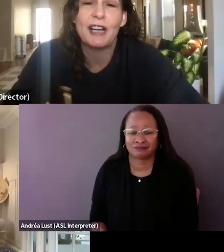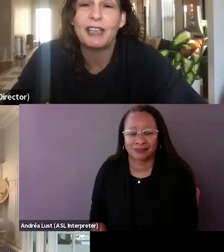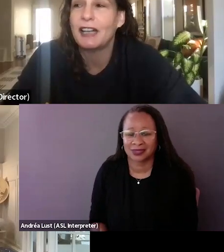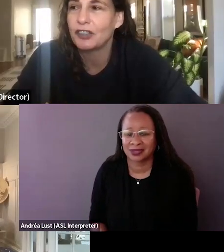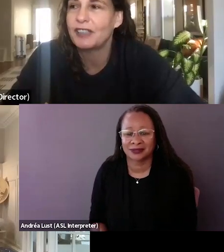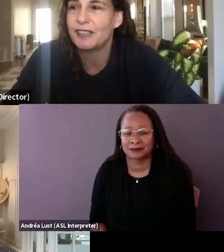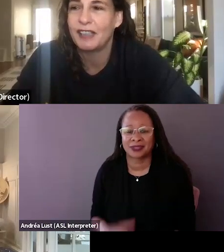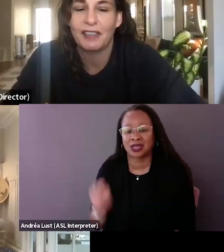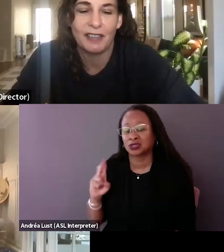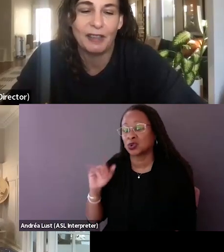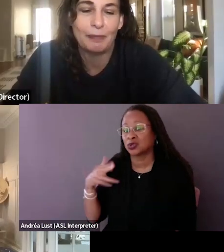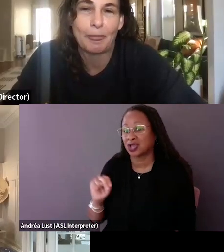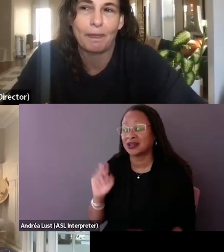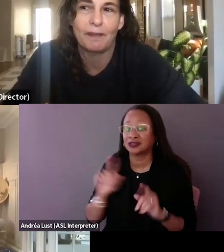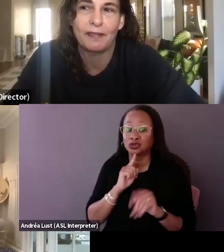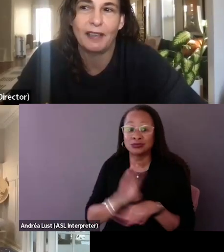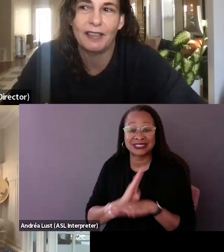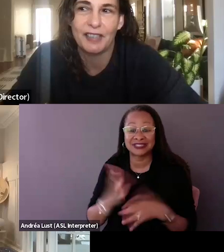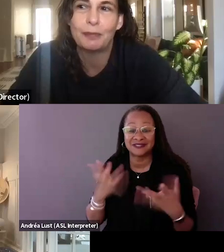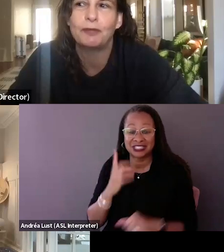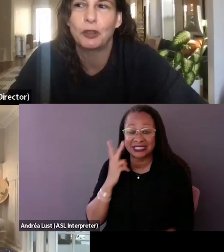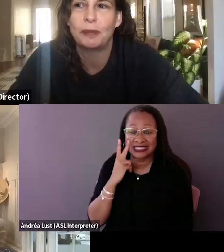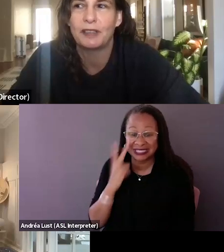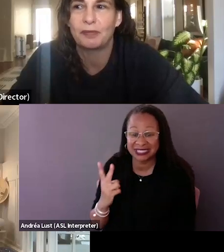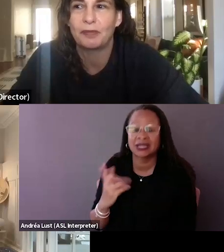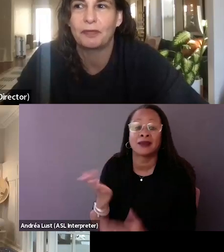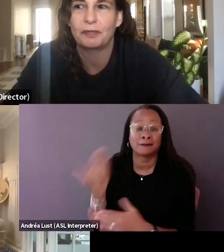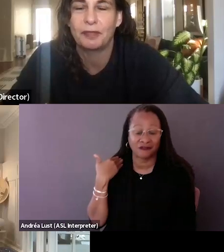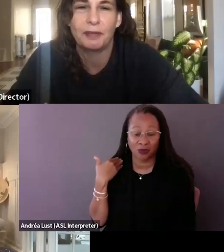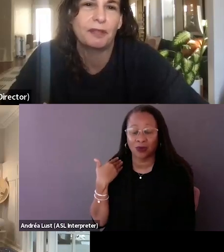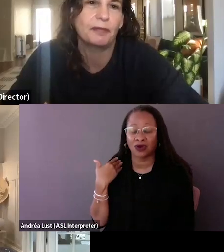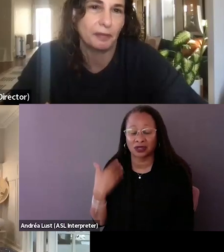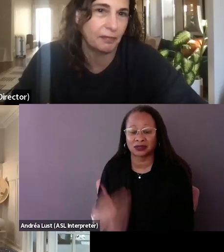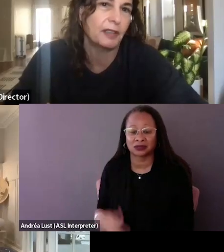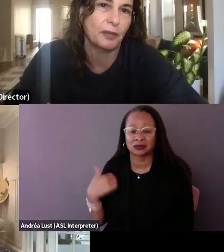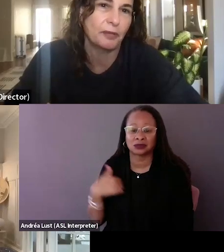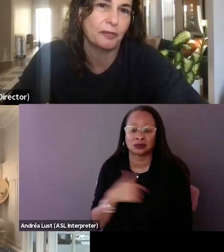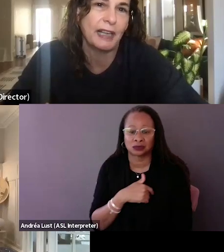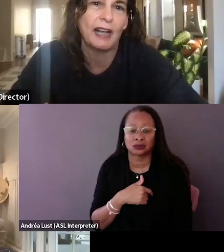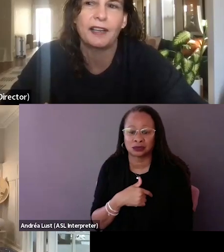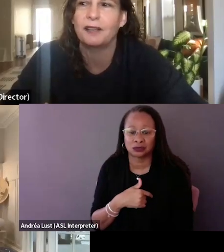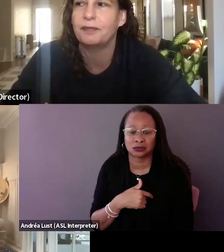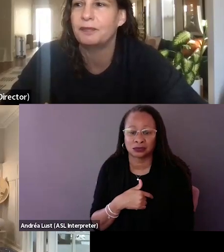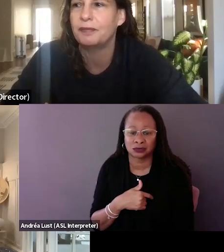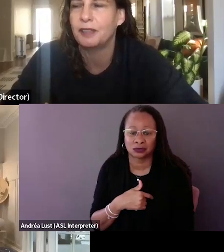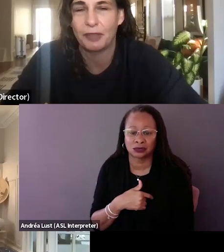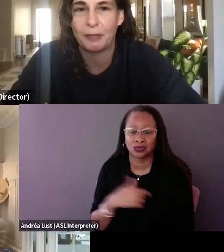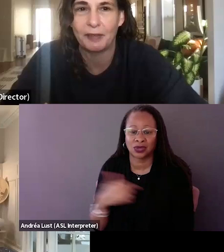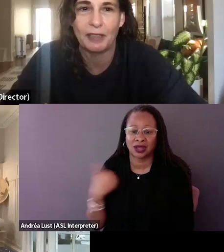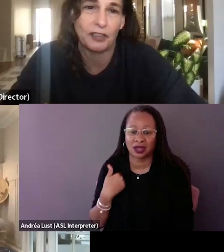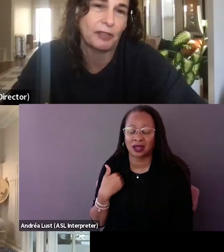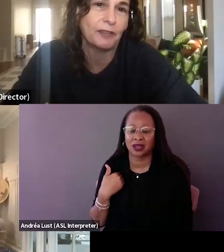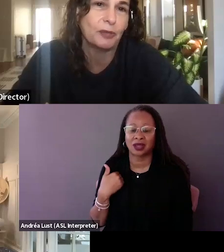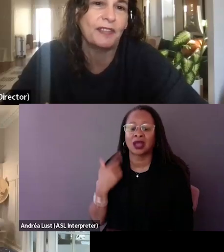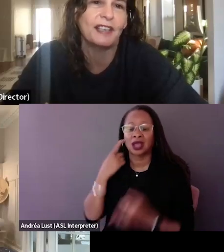Well, So-yeon had actually seen it before, because we you know, we had an